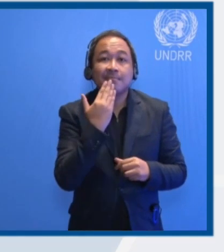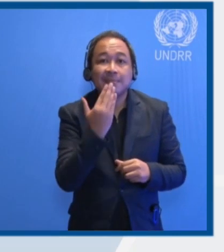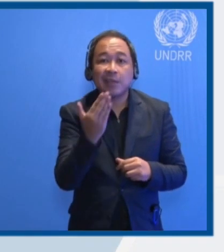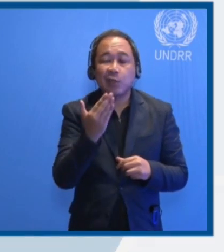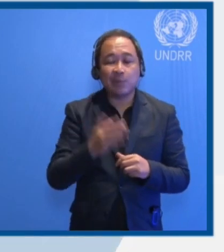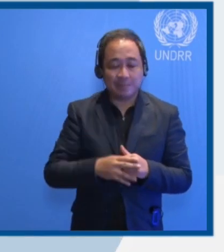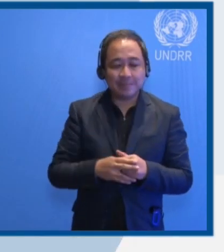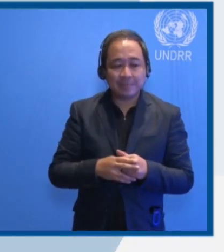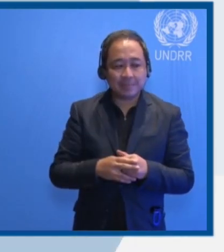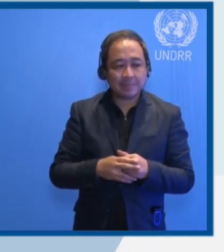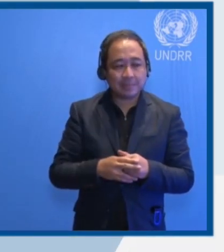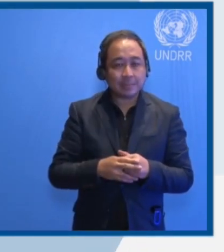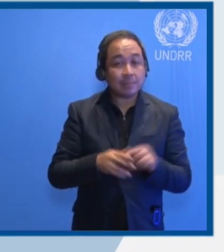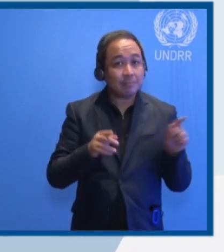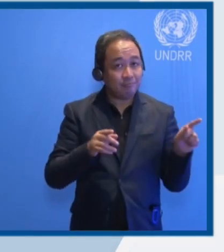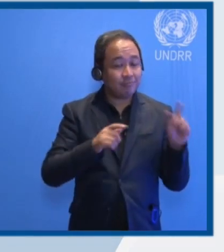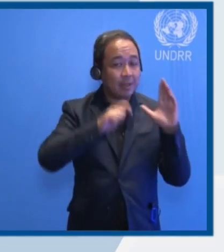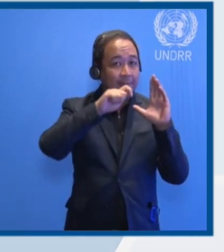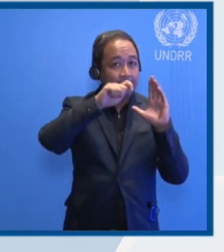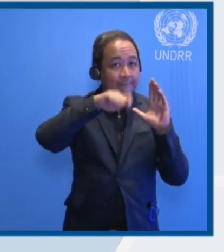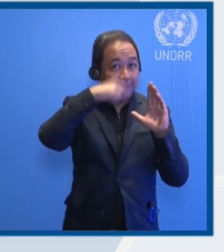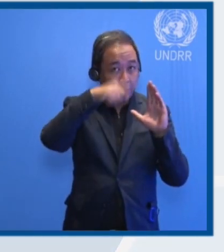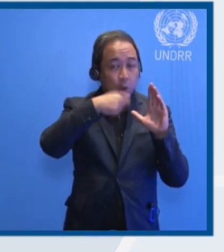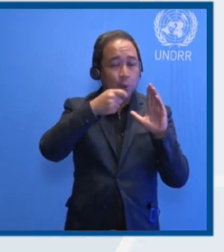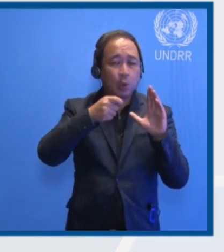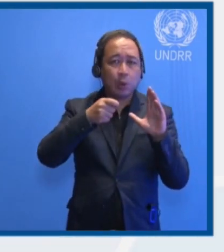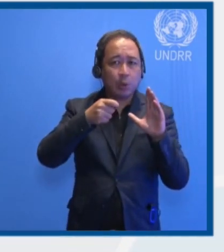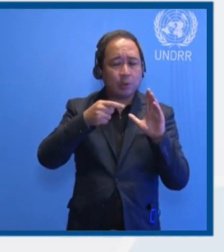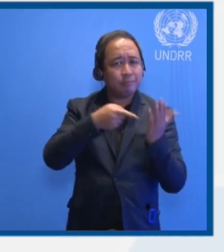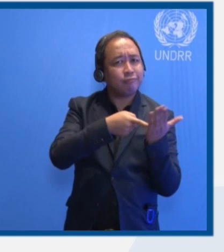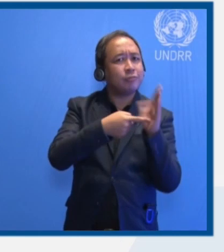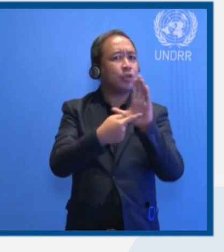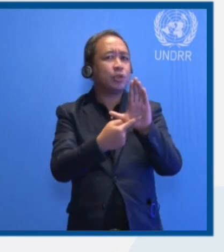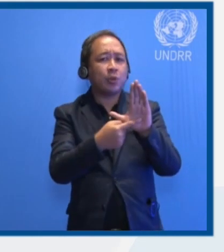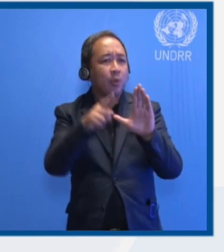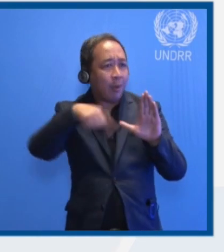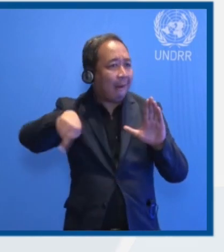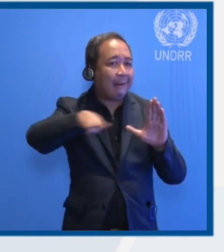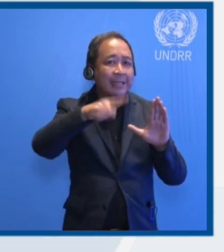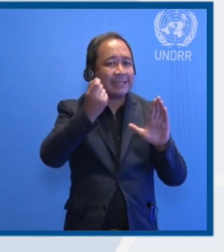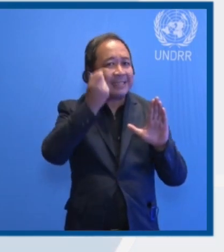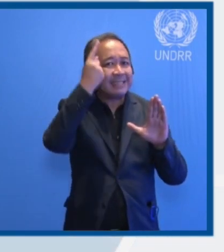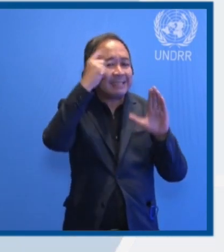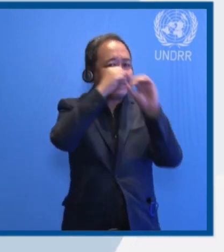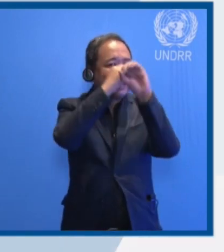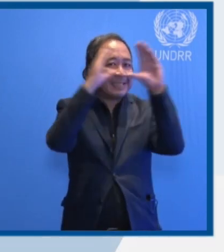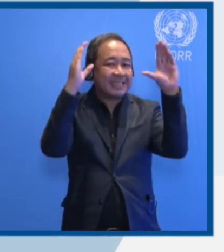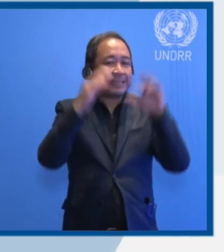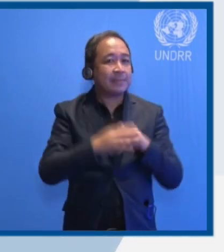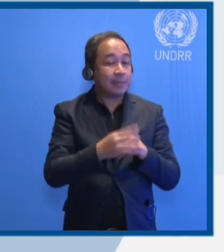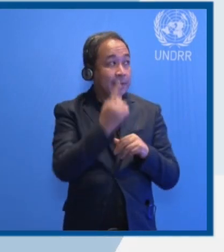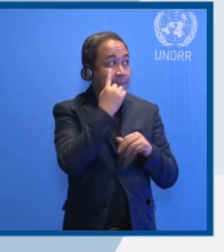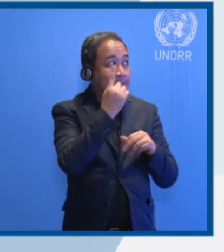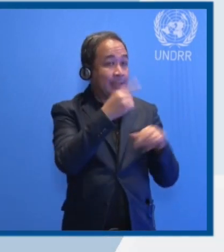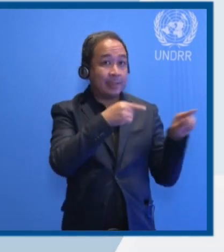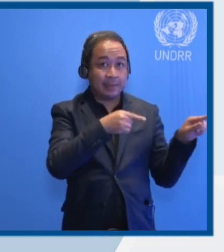Certainly, the video actually shared something that is so self-explanatory to everybody. You saw the last handshake that